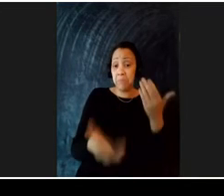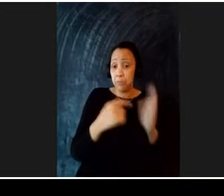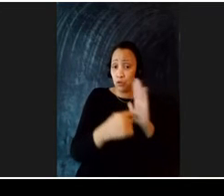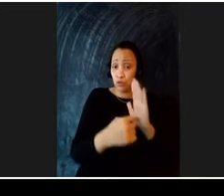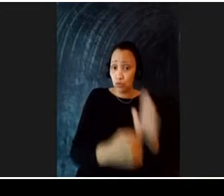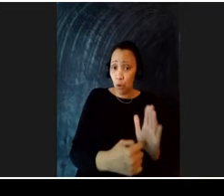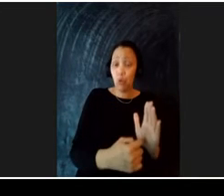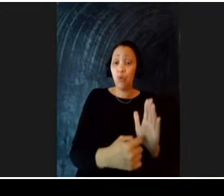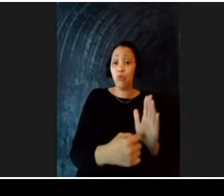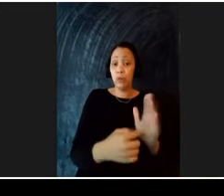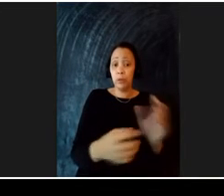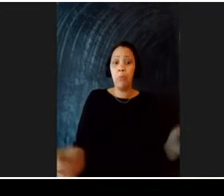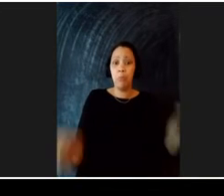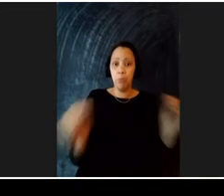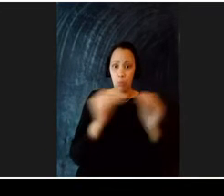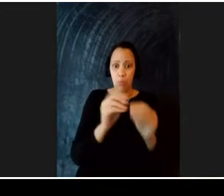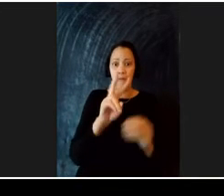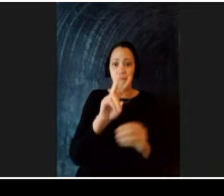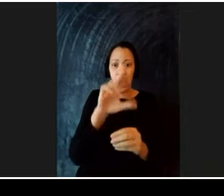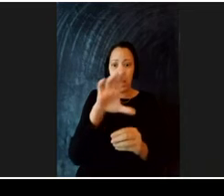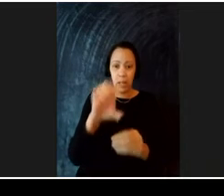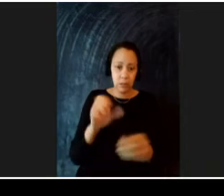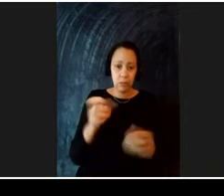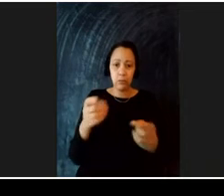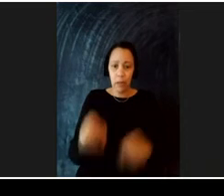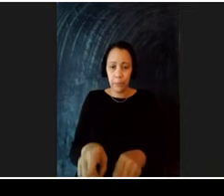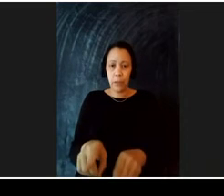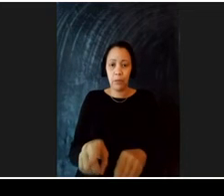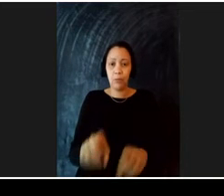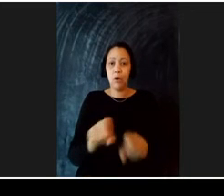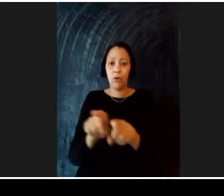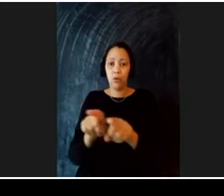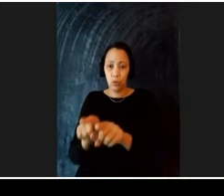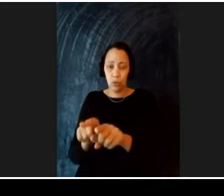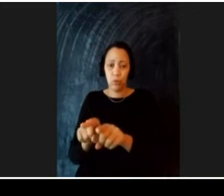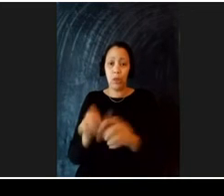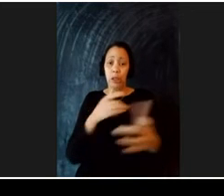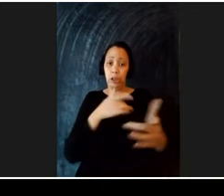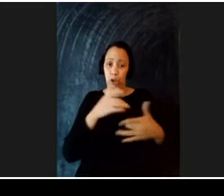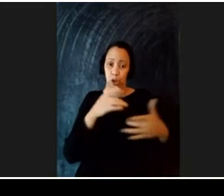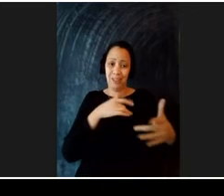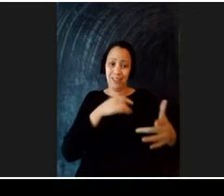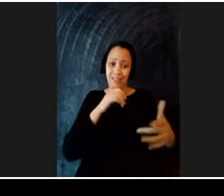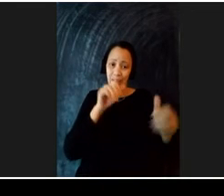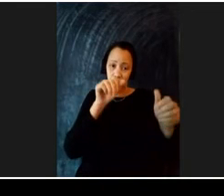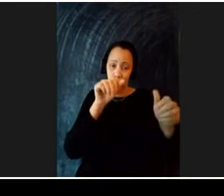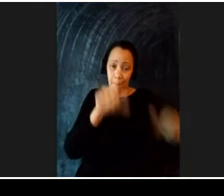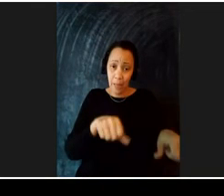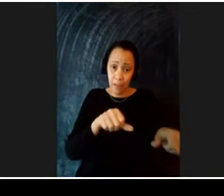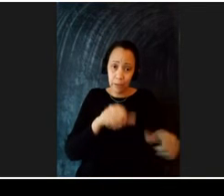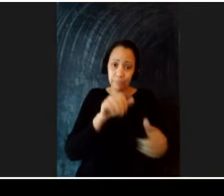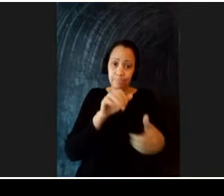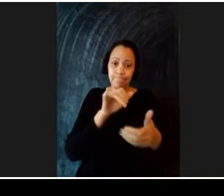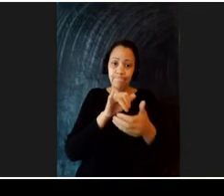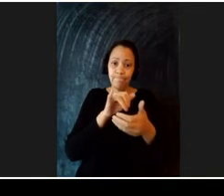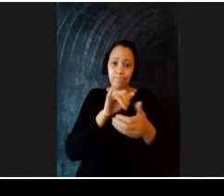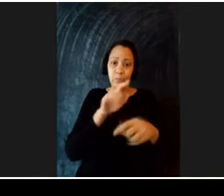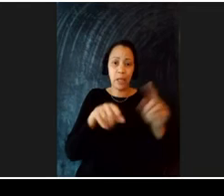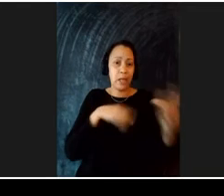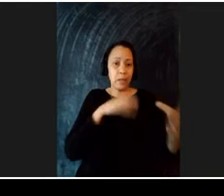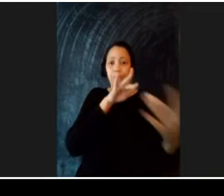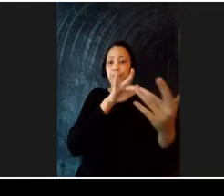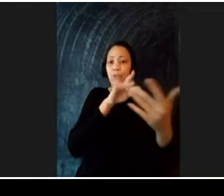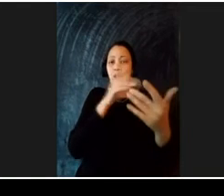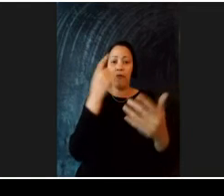systems become readily available to chat text and develop other touch points for survivors to reach out for help if they do